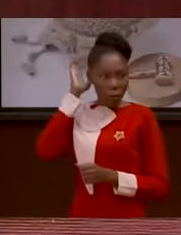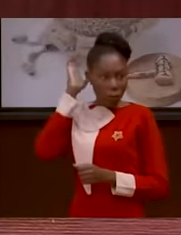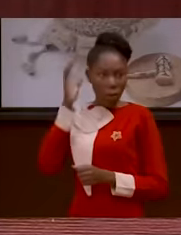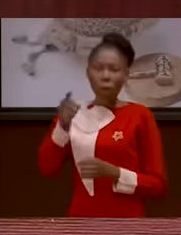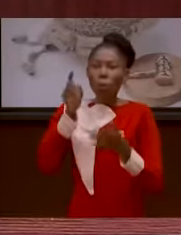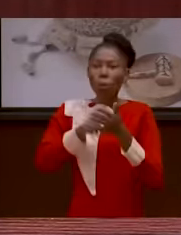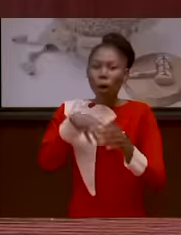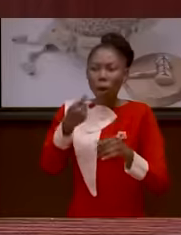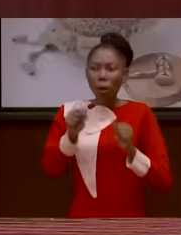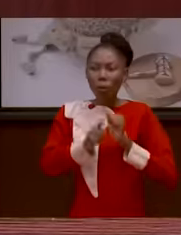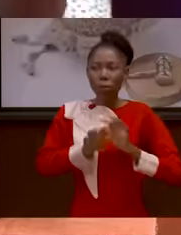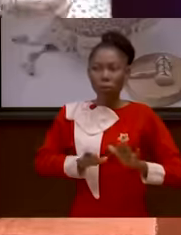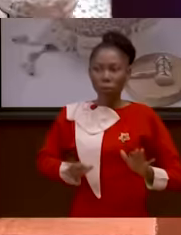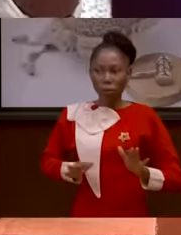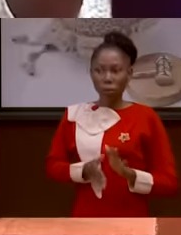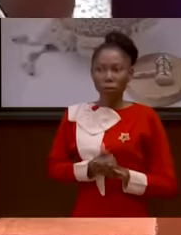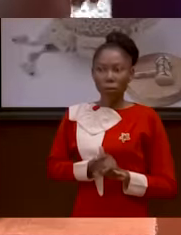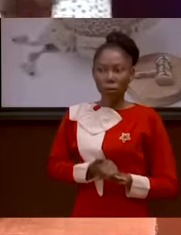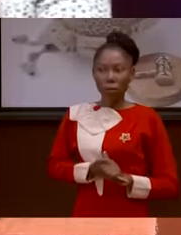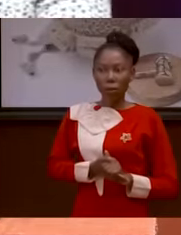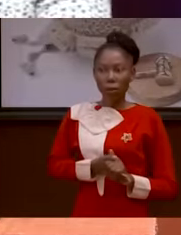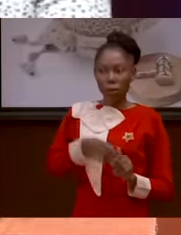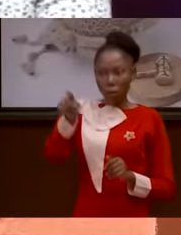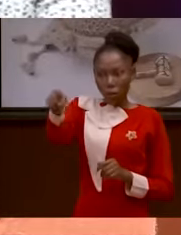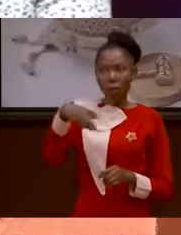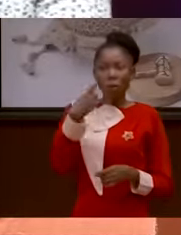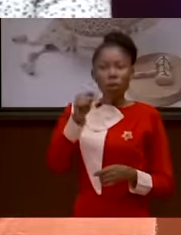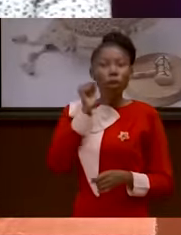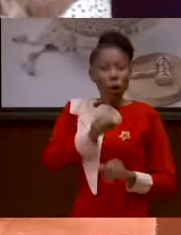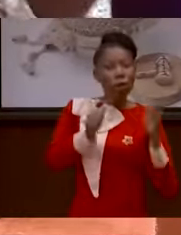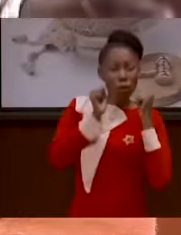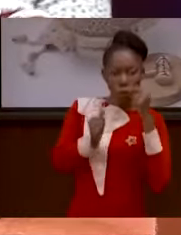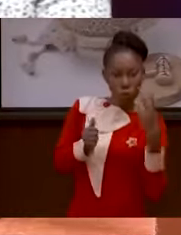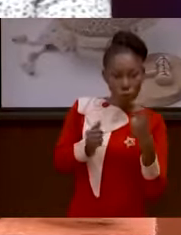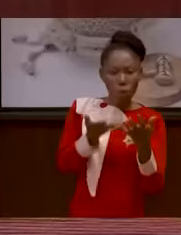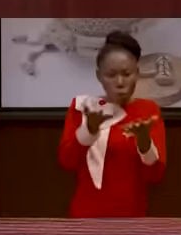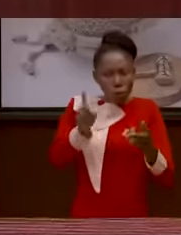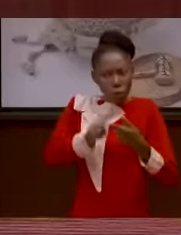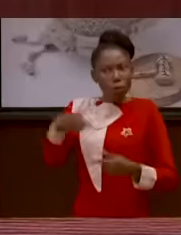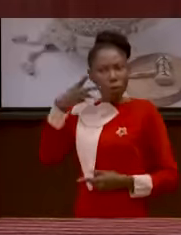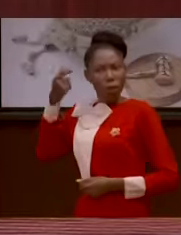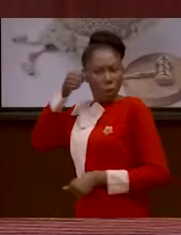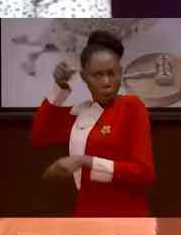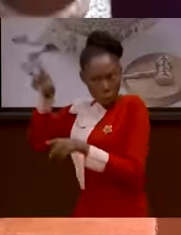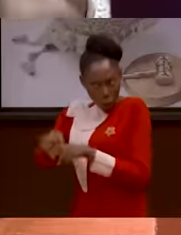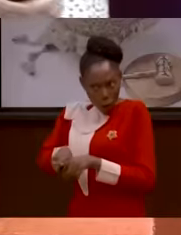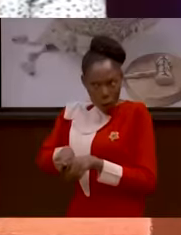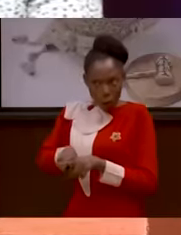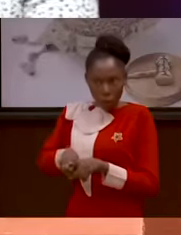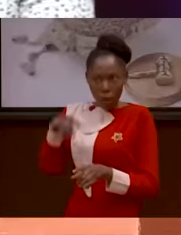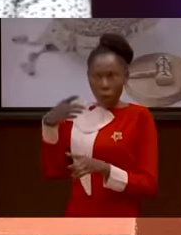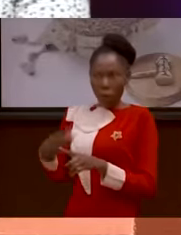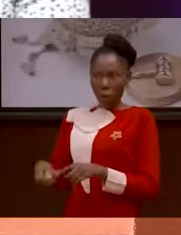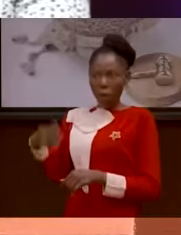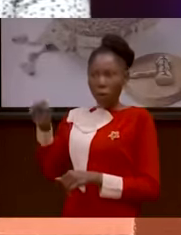him. I'm talking about I mean the Antonio children. Himself. My kids wish to go and see their brother. Uh-huh. But Antonio